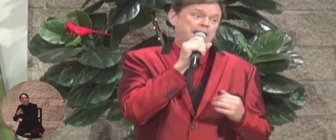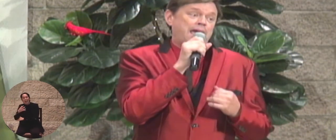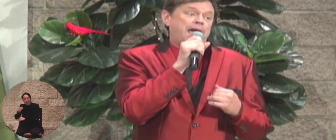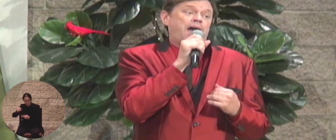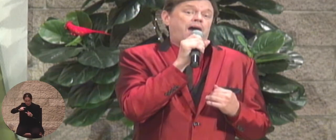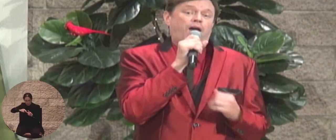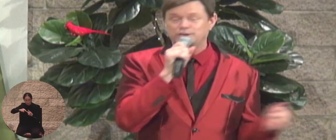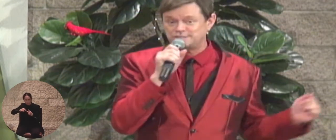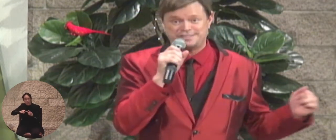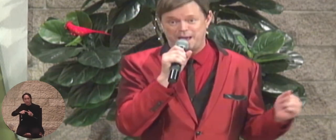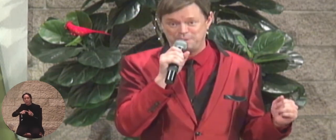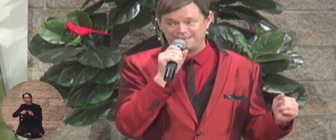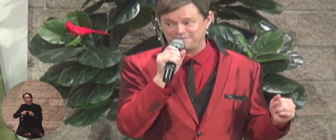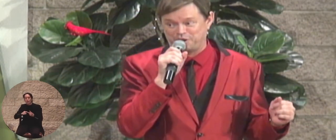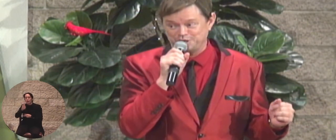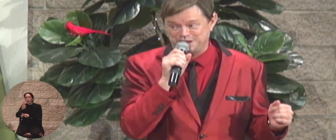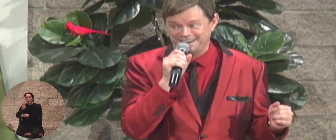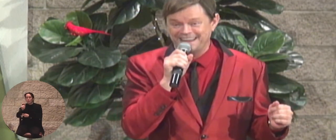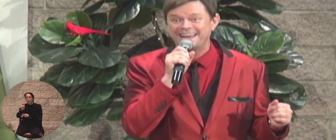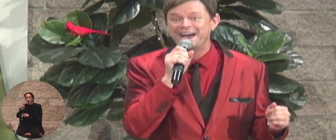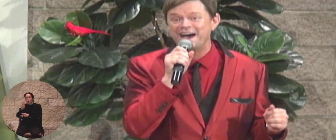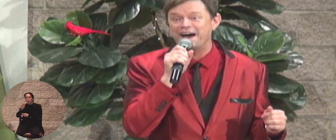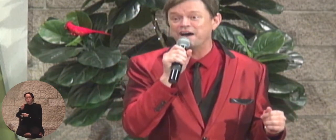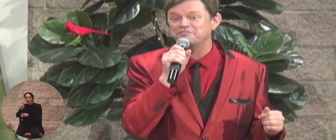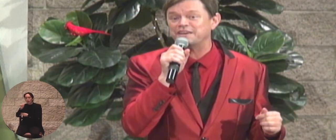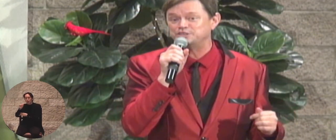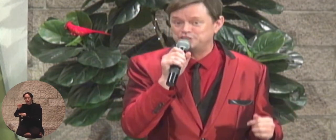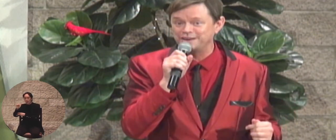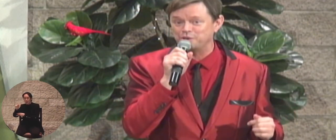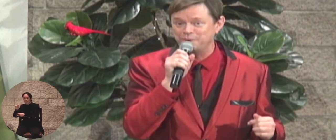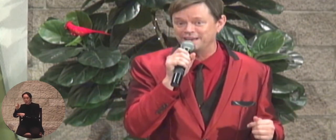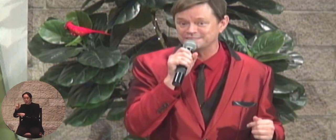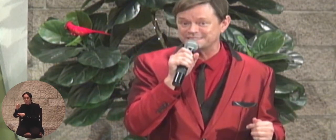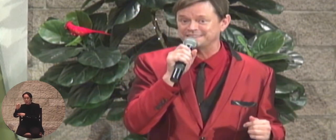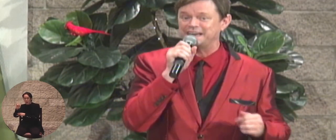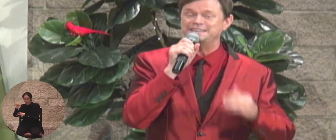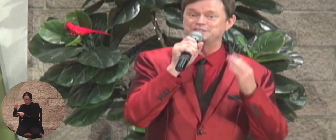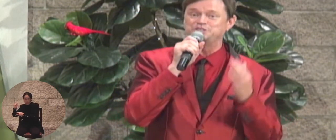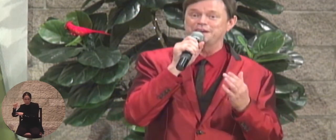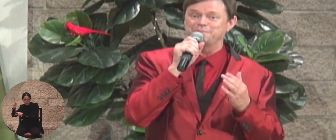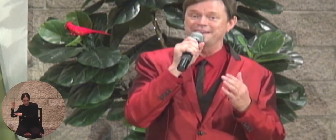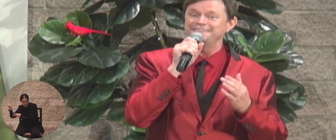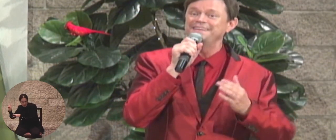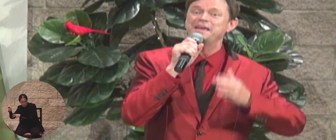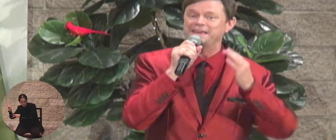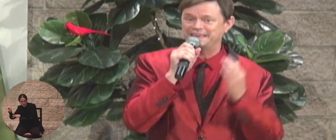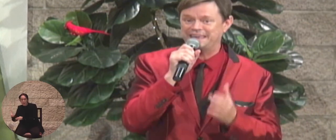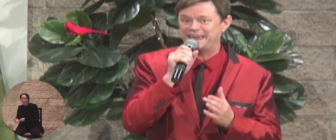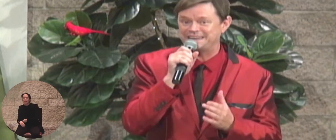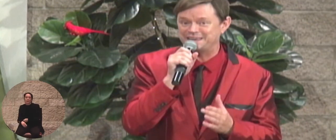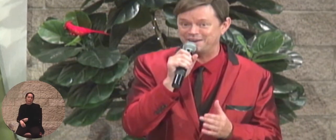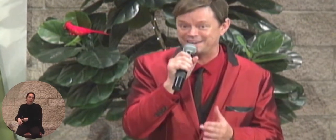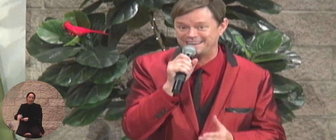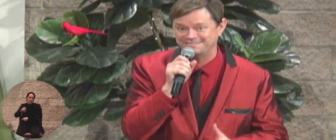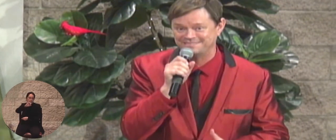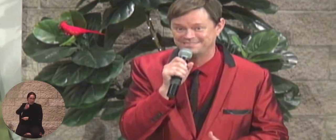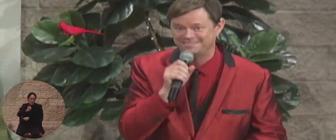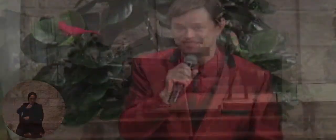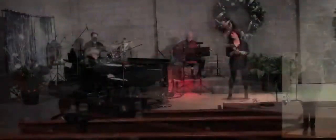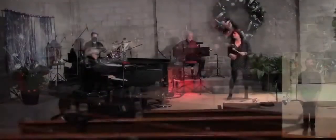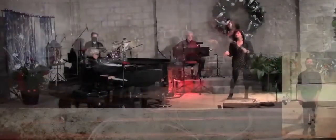Streisand's heart-stopping version of Jingle Bells. Ladies and gentlemen, Katie Gearty.